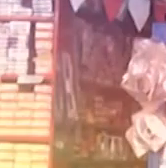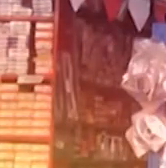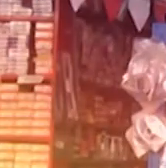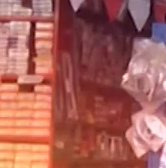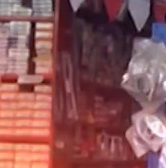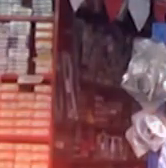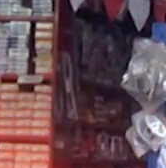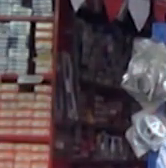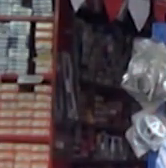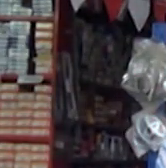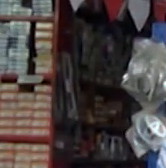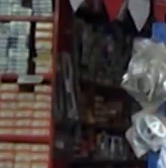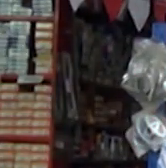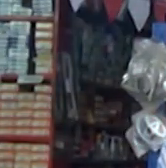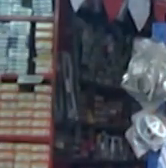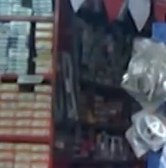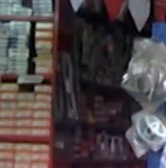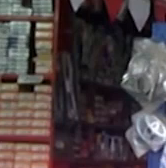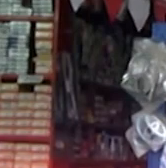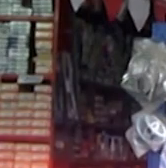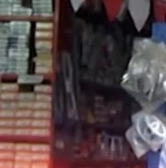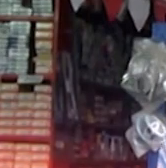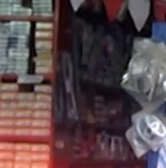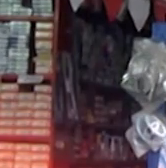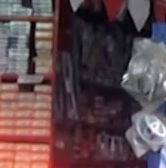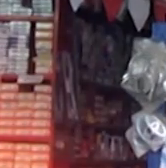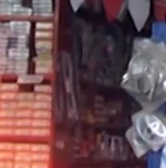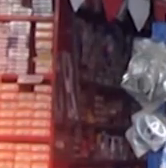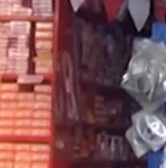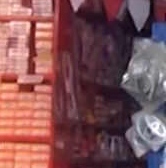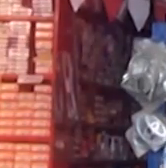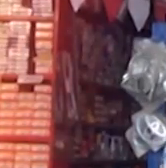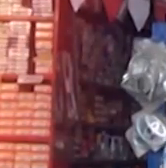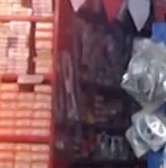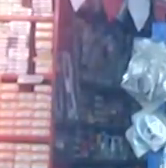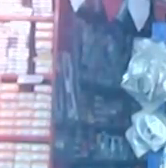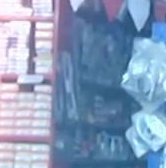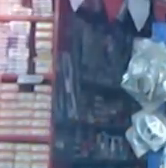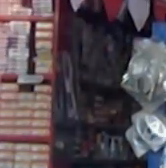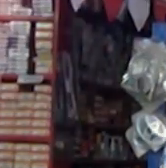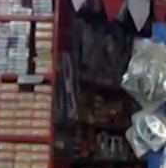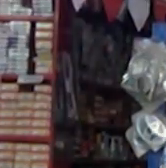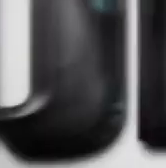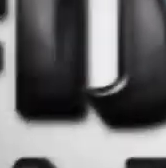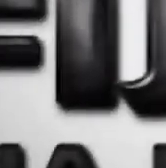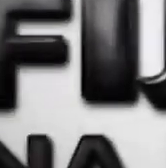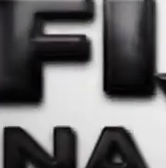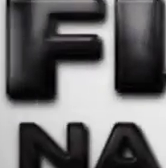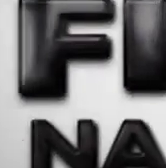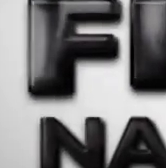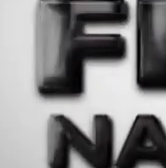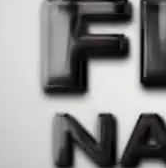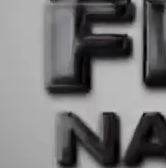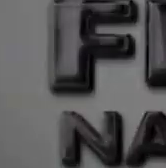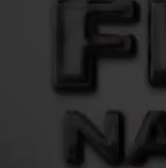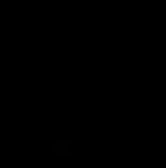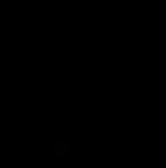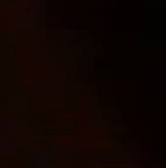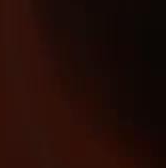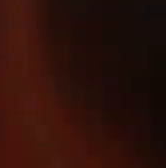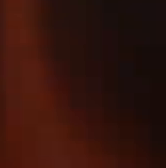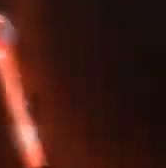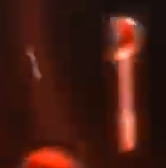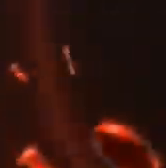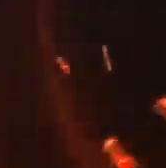Pula nadang ko aprosa ng garse, go erkraki. The television of our Radio FIJIANS, nandomibit. Radio FIJIANS,